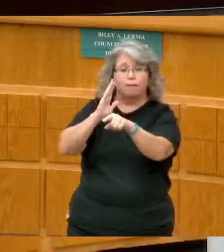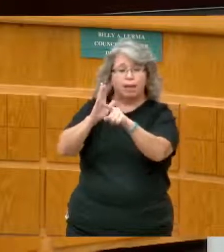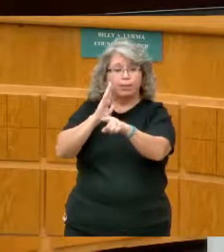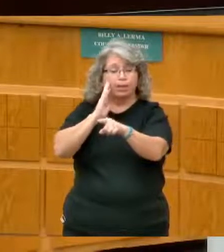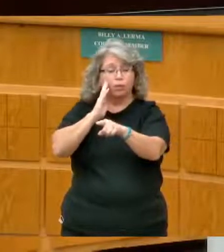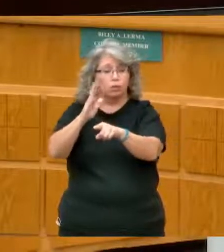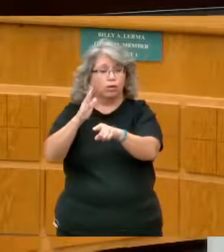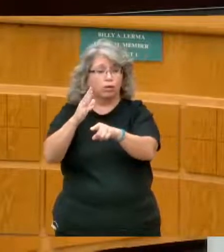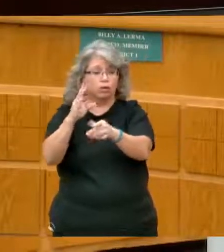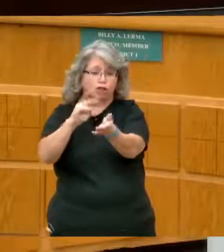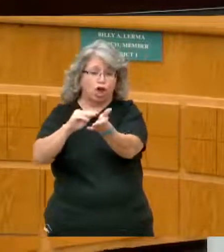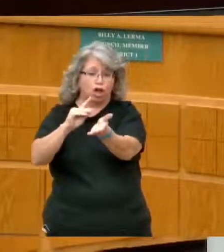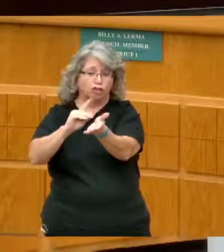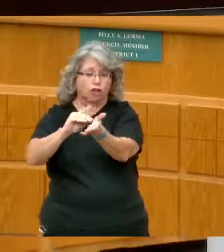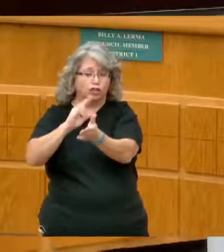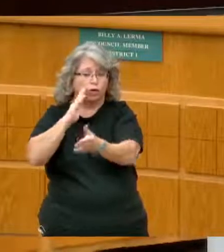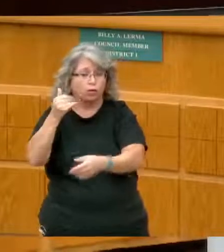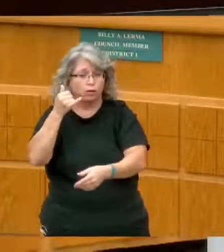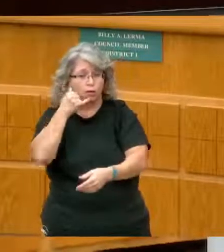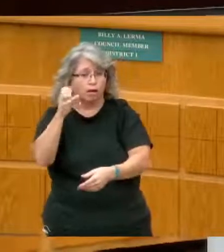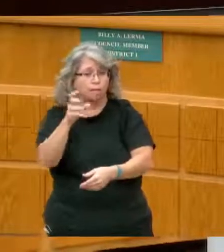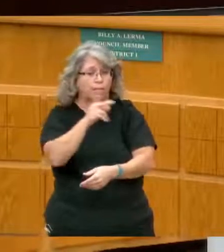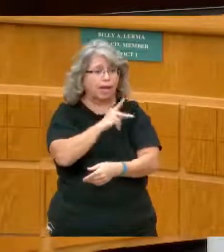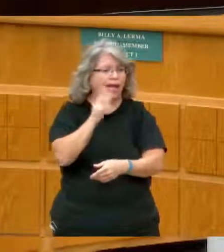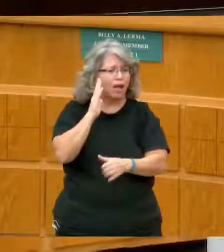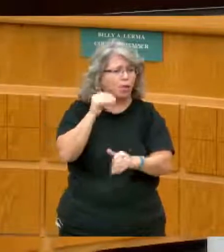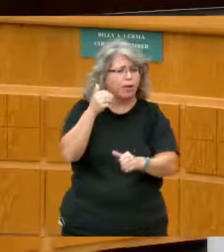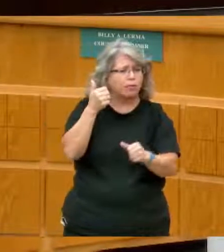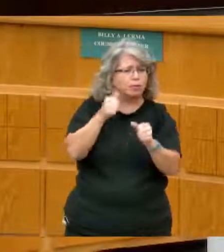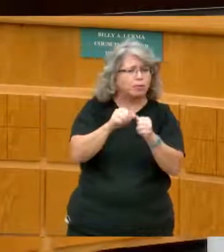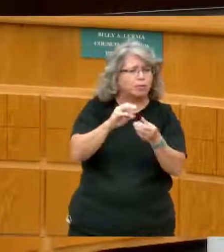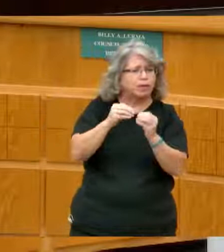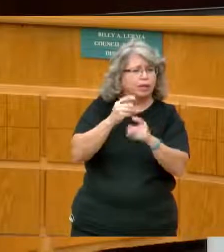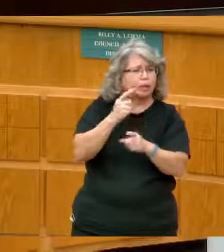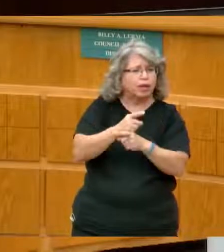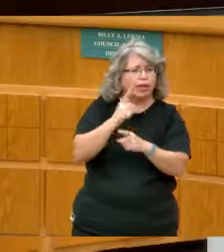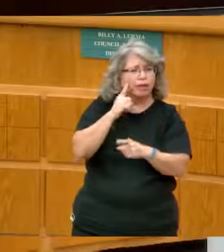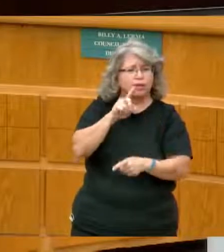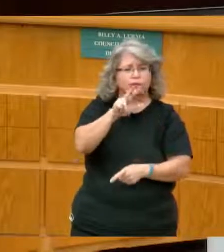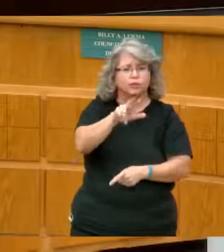I've remembered the number correctly. Maggie, flag me down if I'm wrong, but I believe the number is